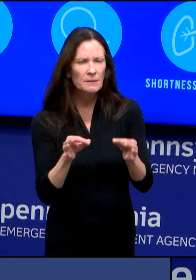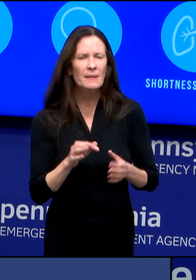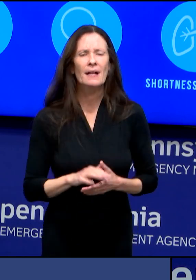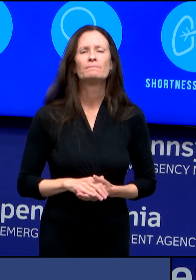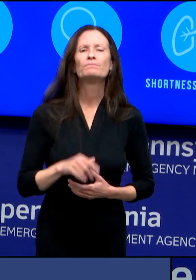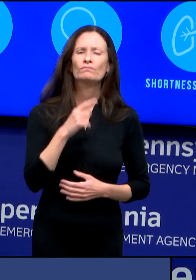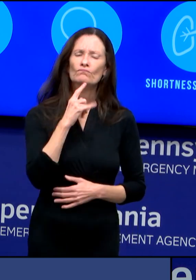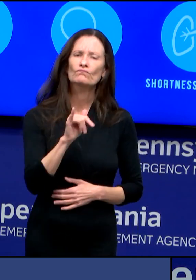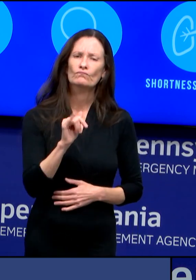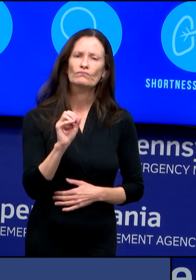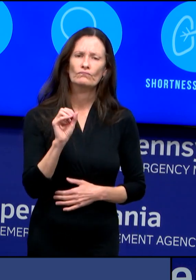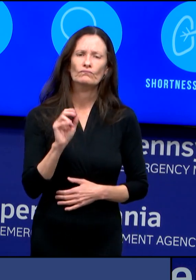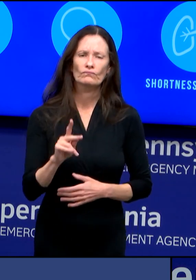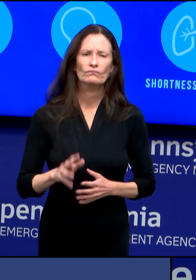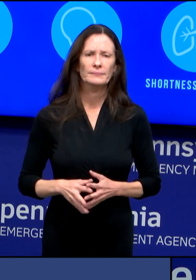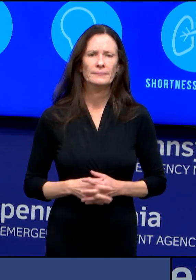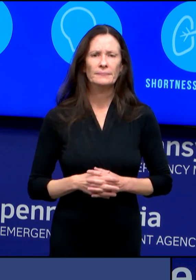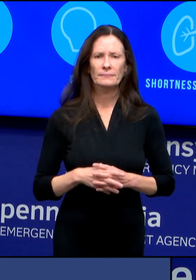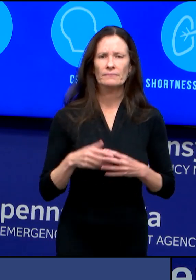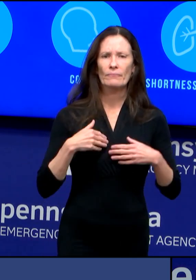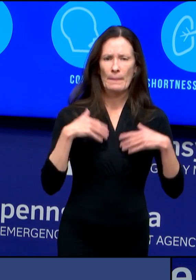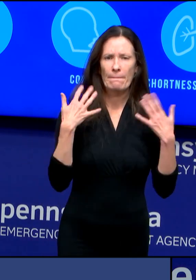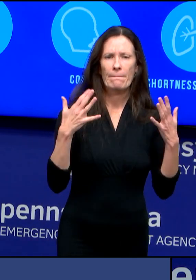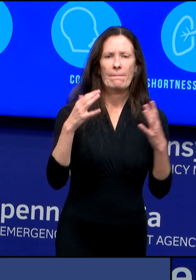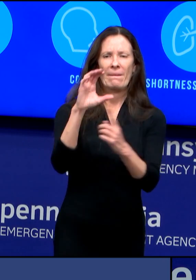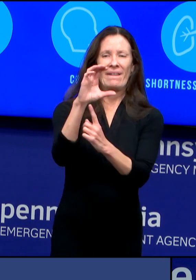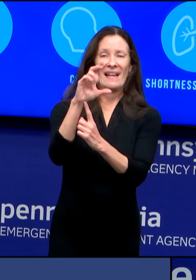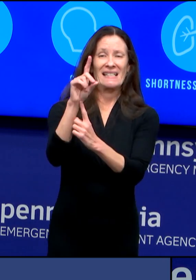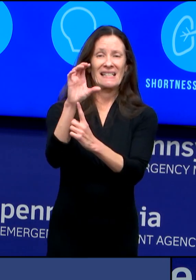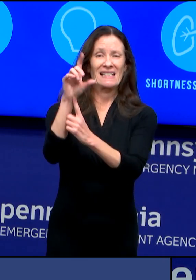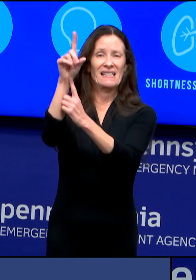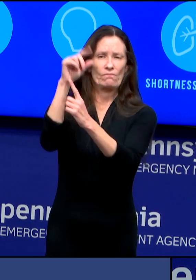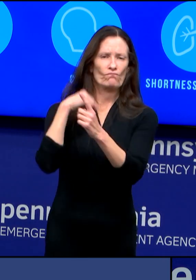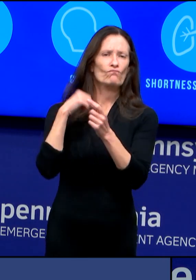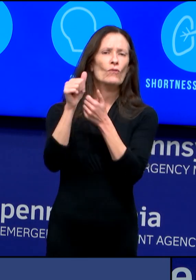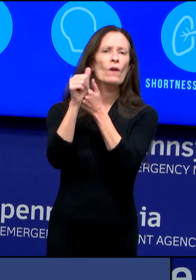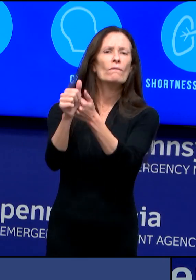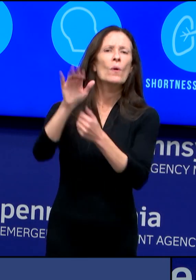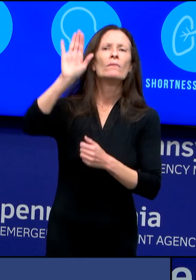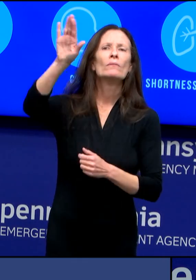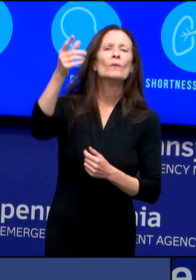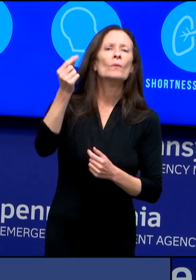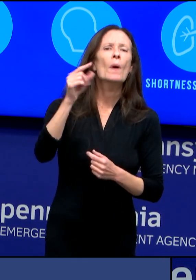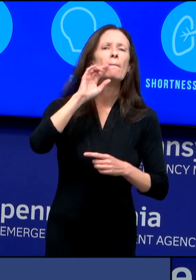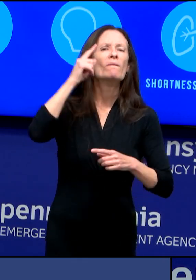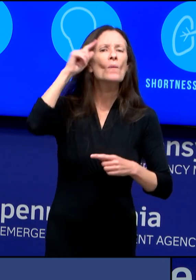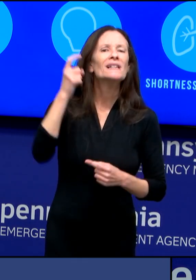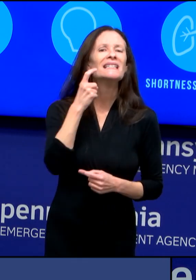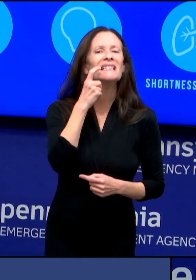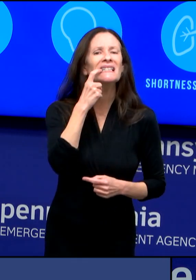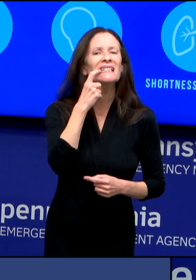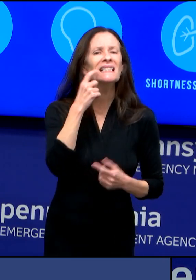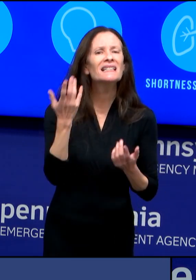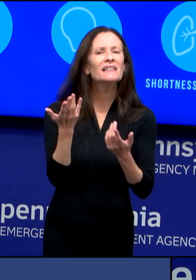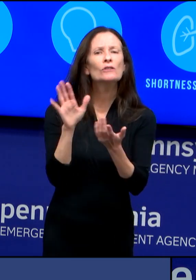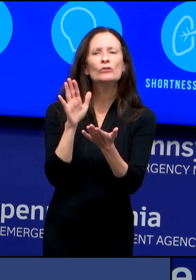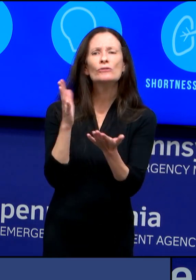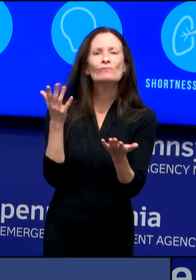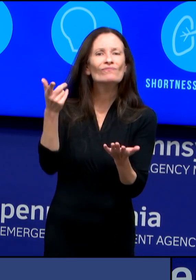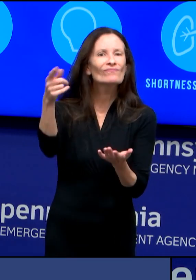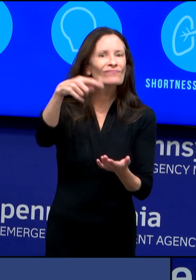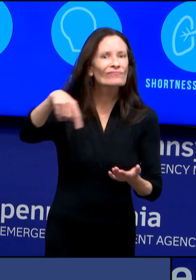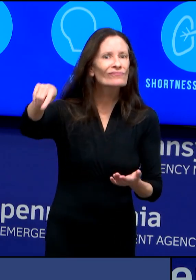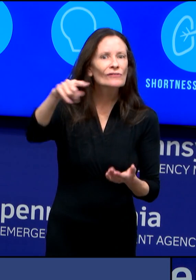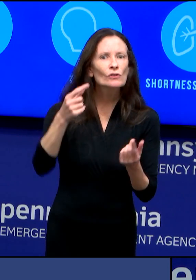had communications today with many dentists, including dental schools, about the challenge in terms of those negative pressure rooms. So we